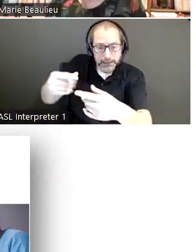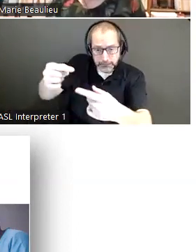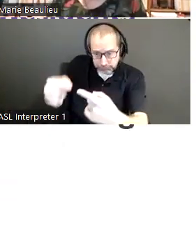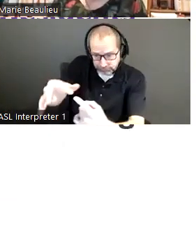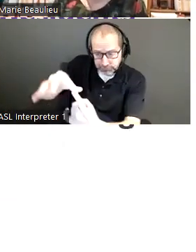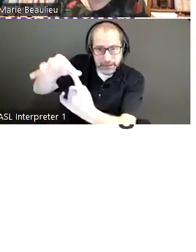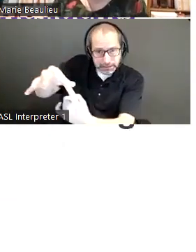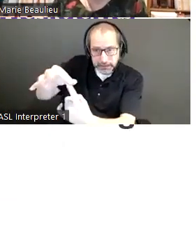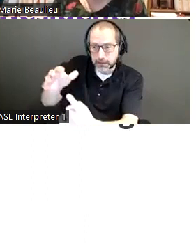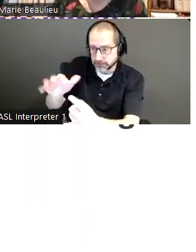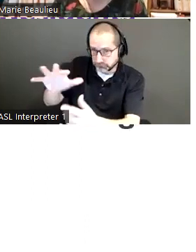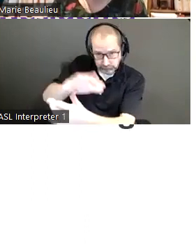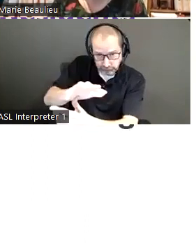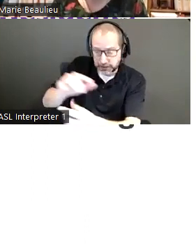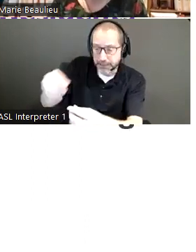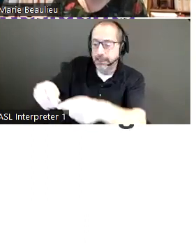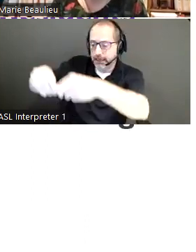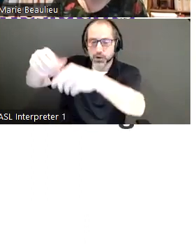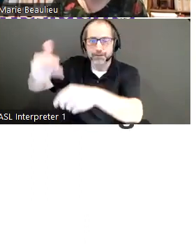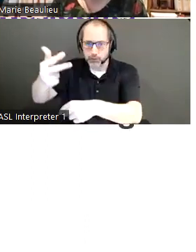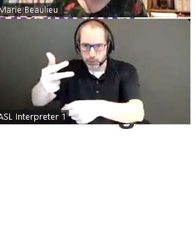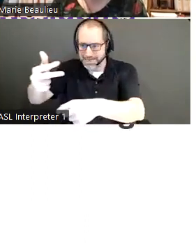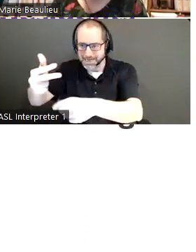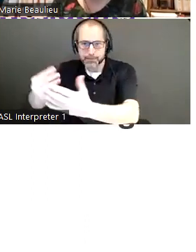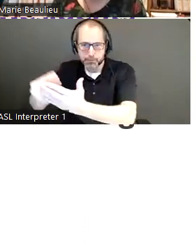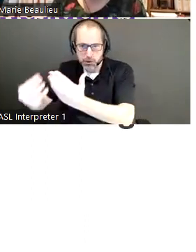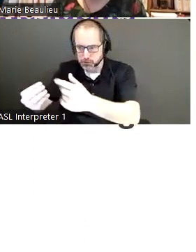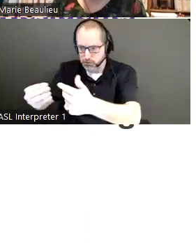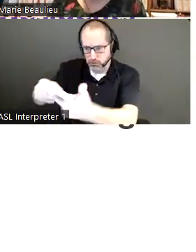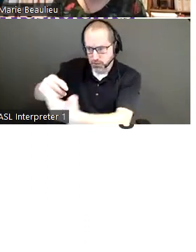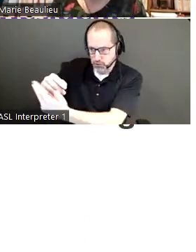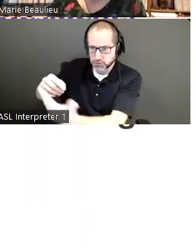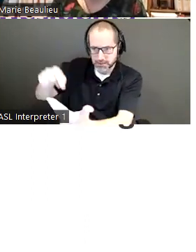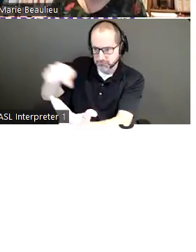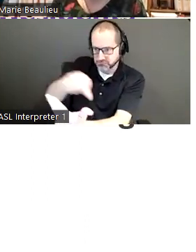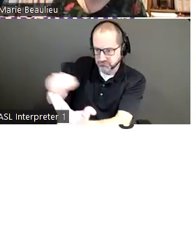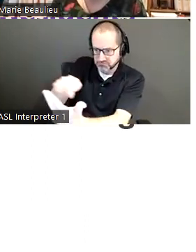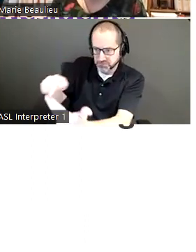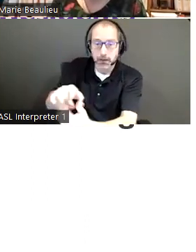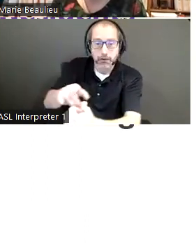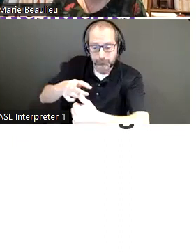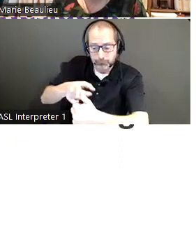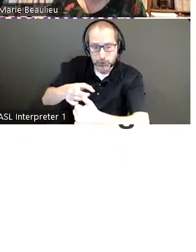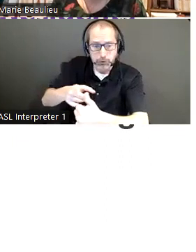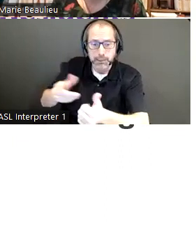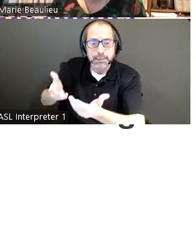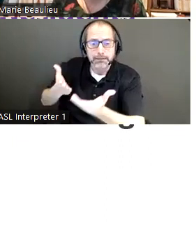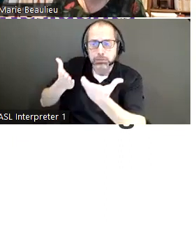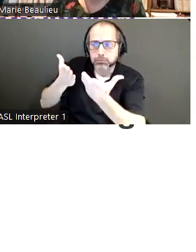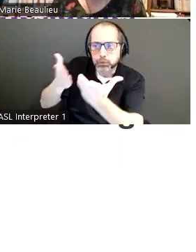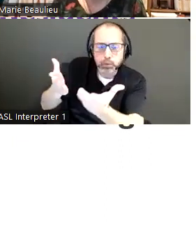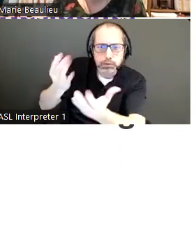of the 3 modules. The first one aims to propose a mechanism to